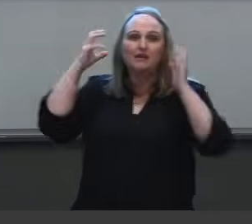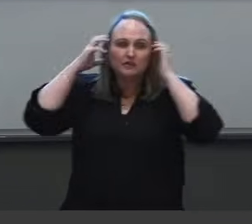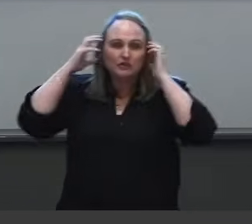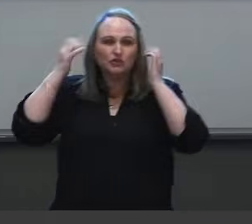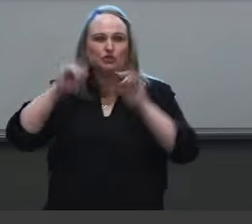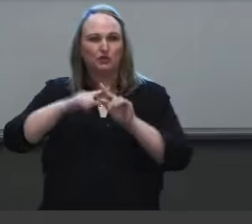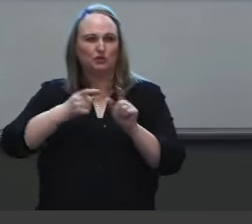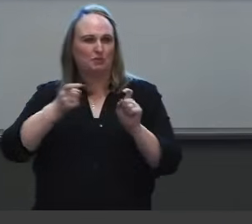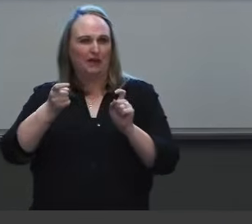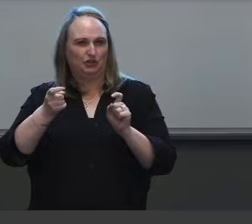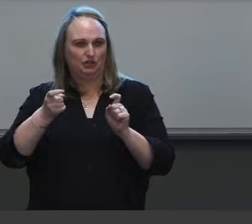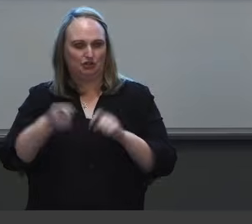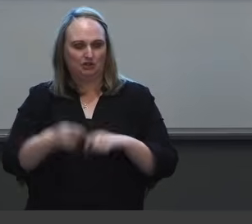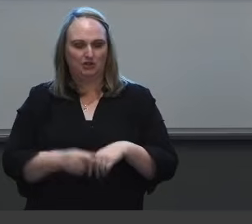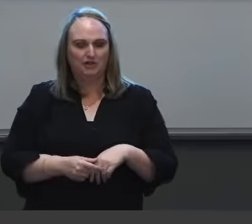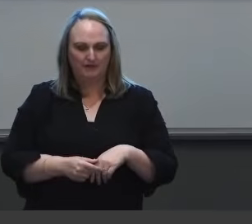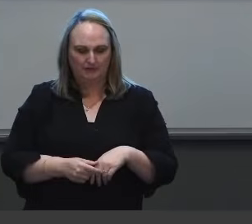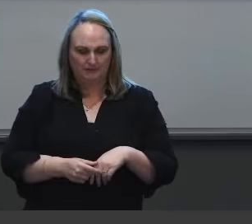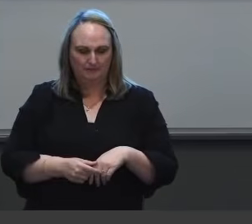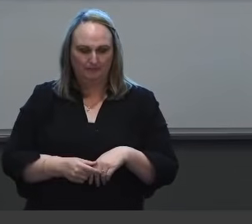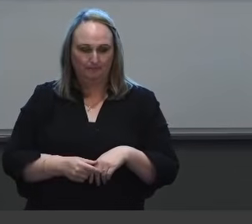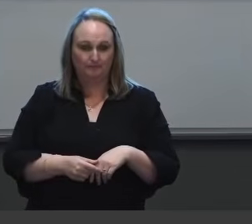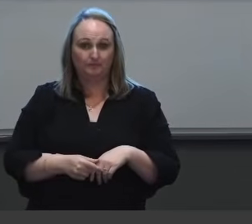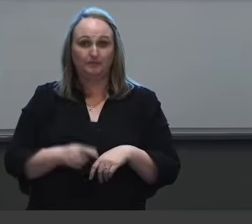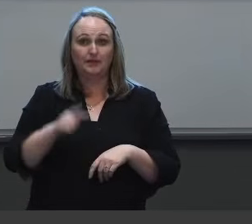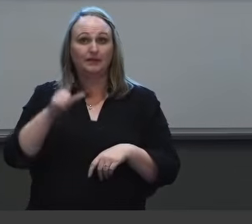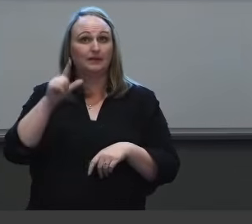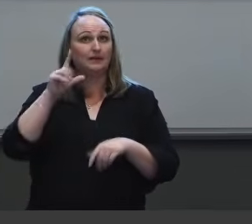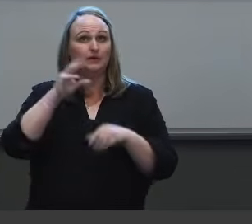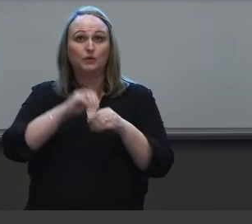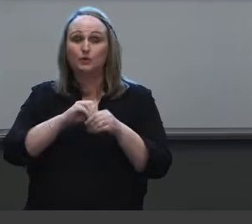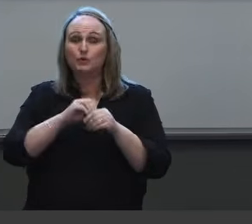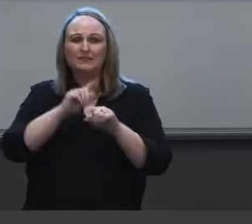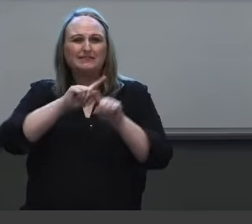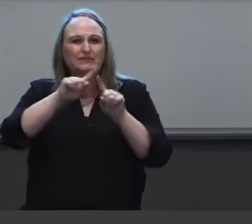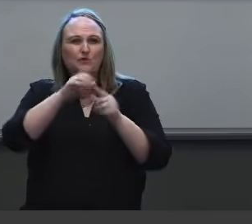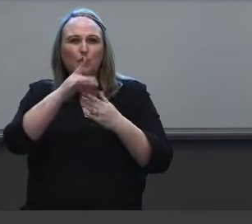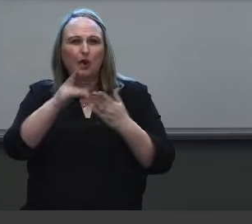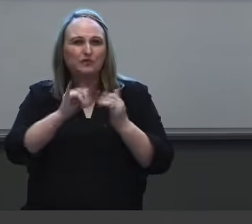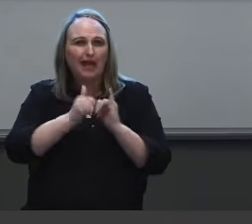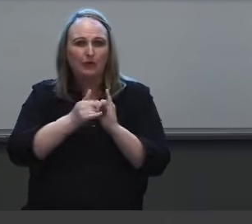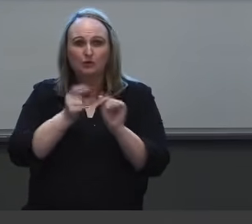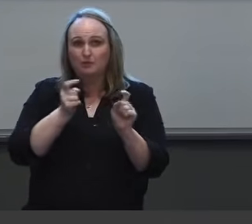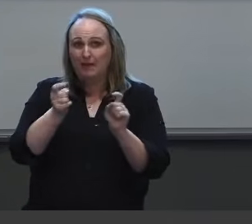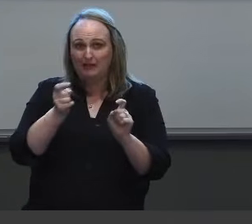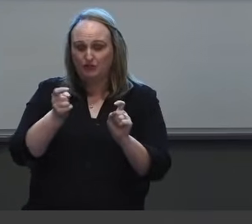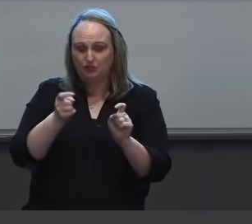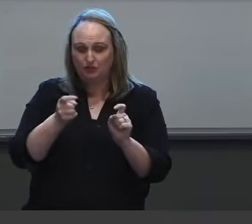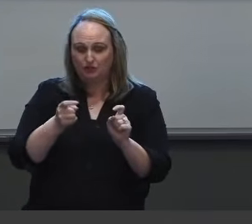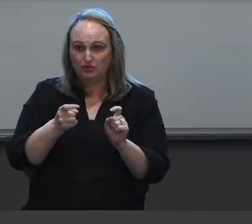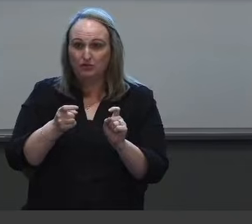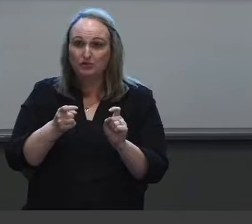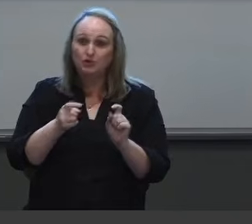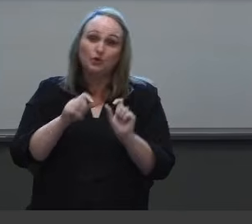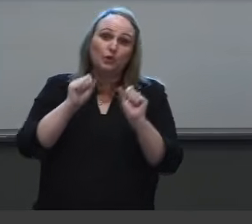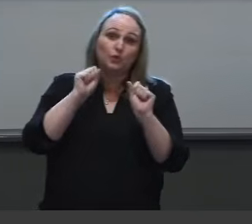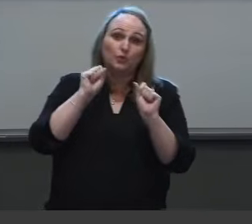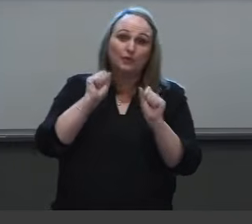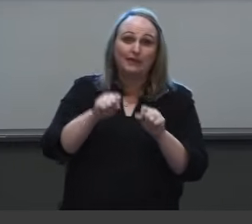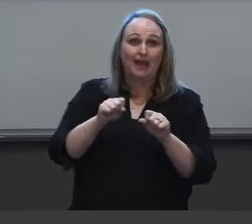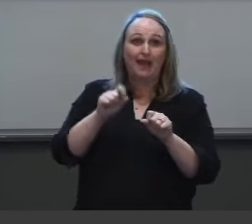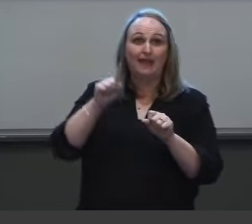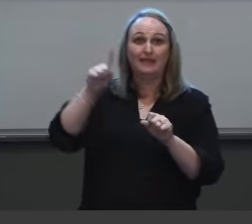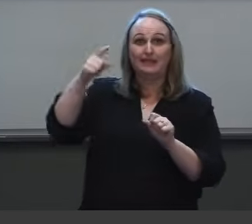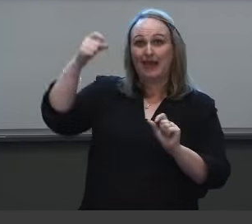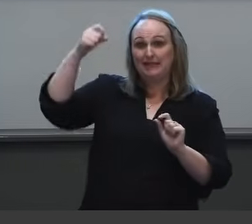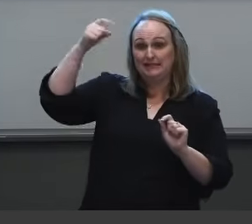management part basically includes different options. We can stop streaming the